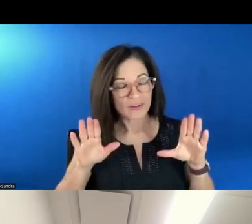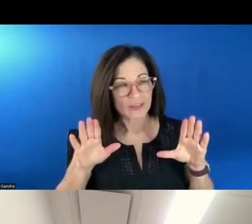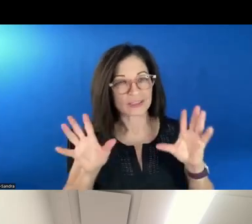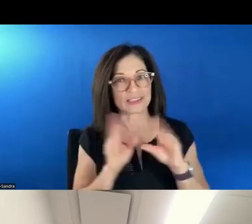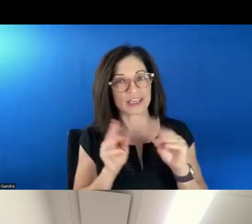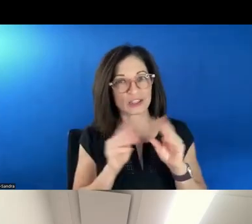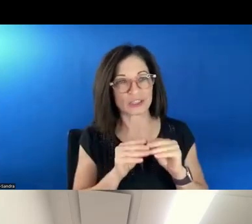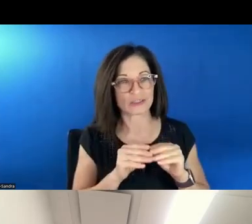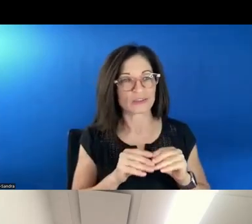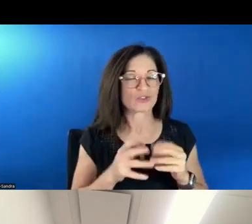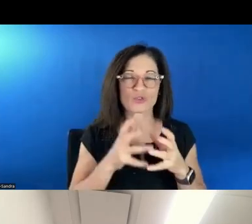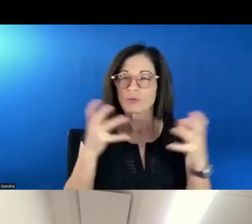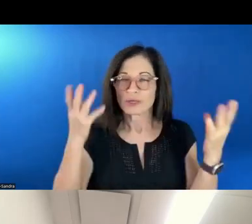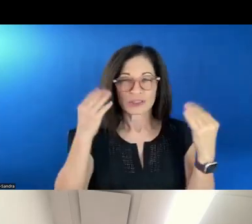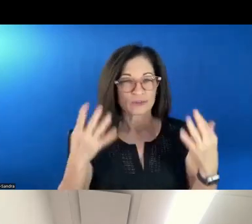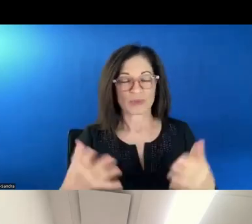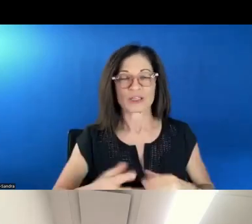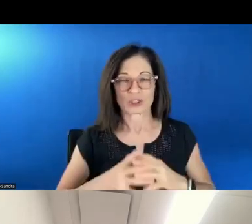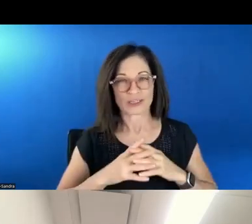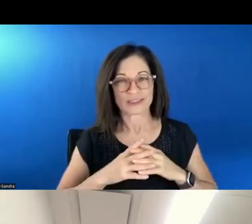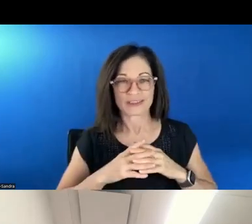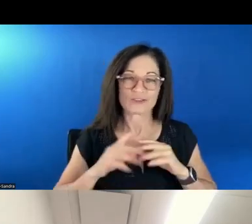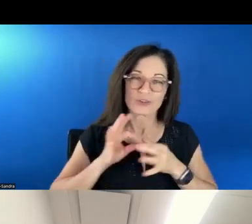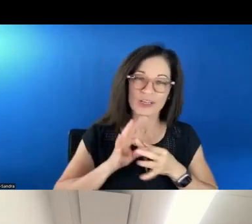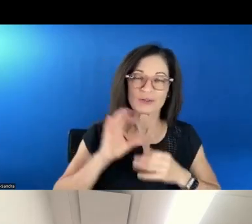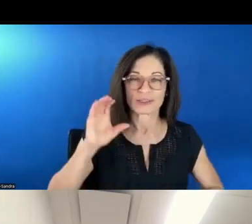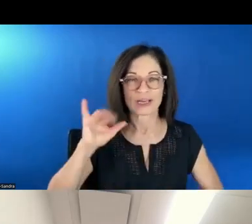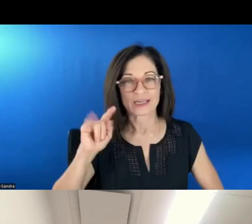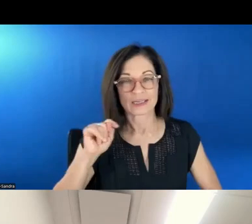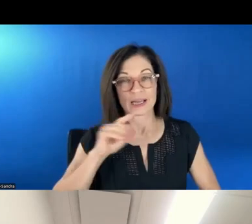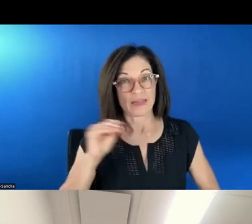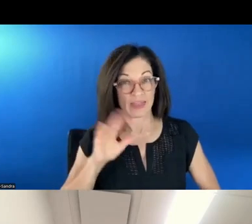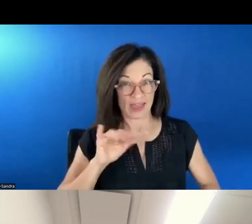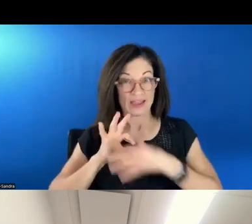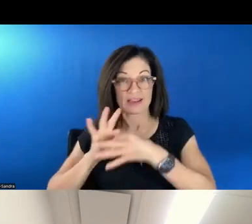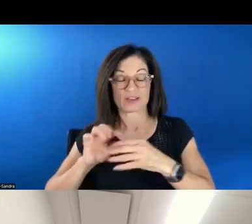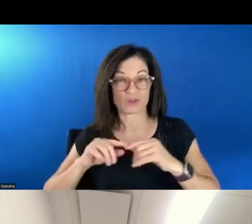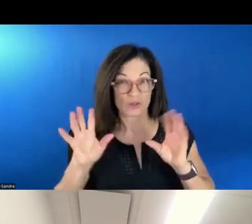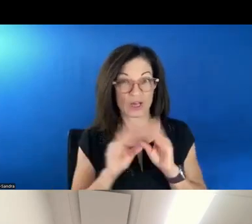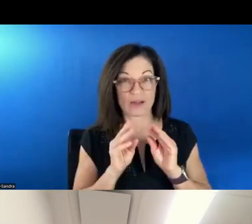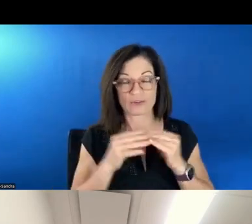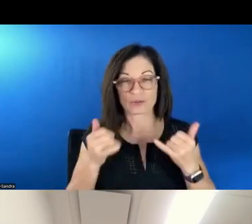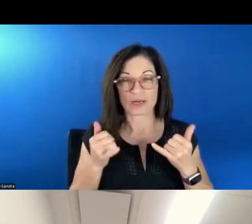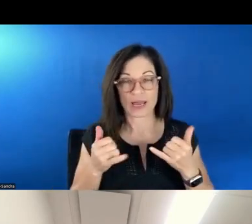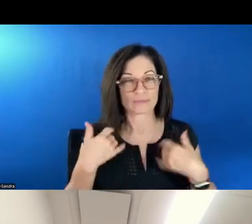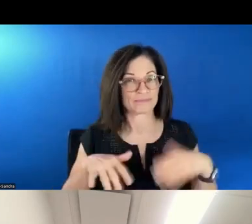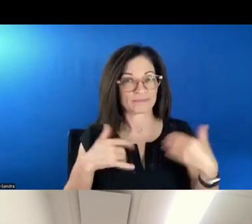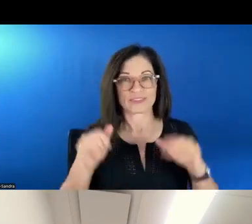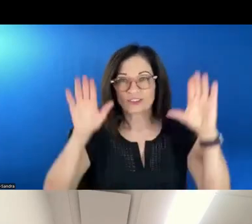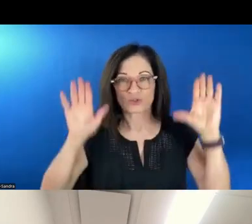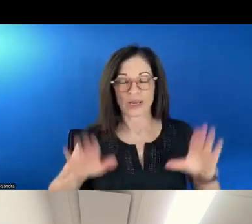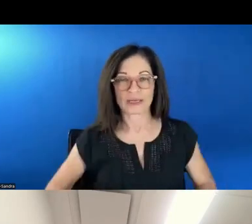session with all of the information about CIT and the connection to the conference going on. That is really great.